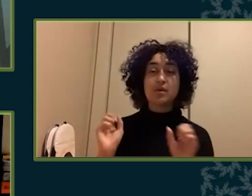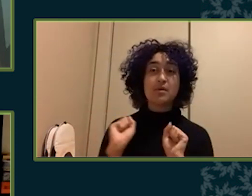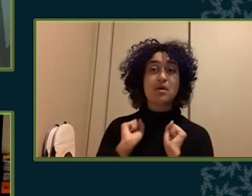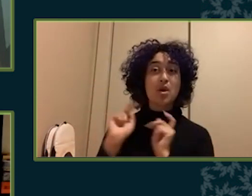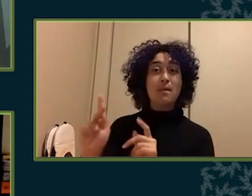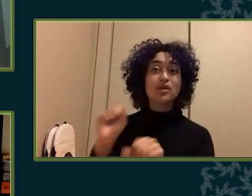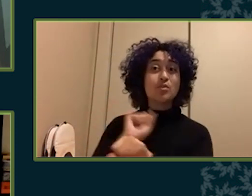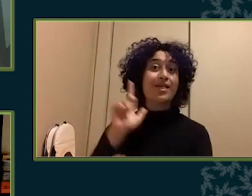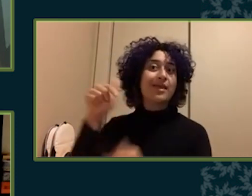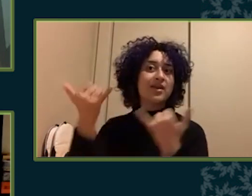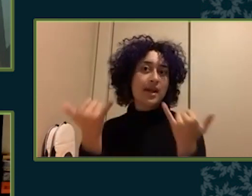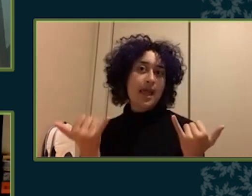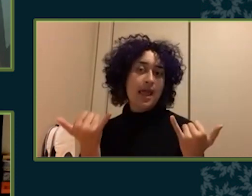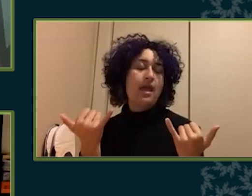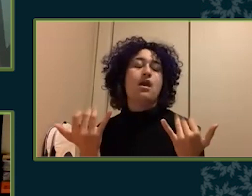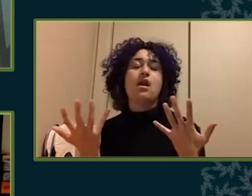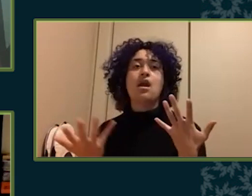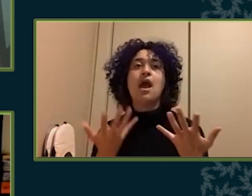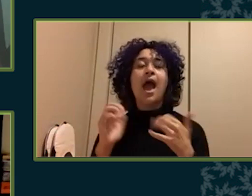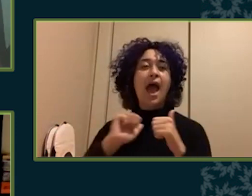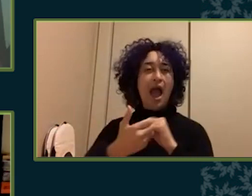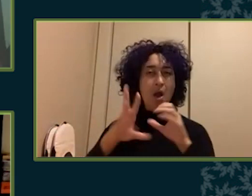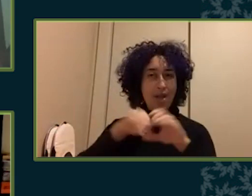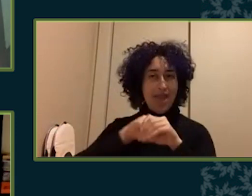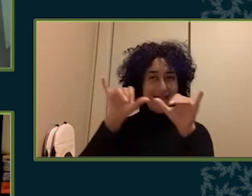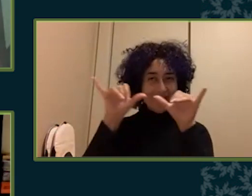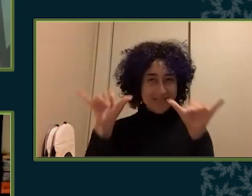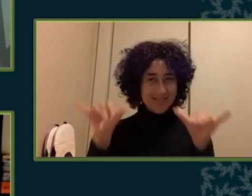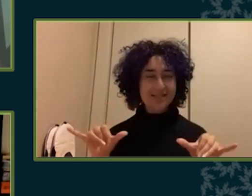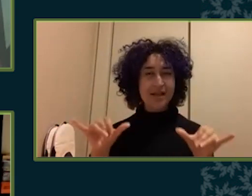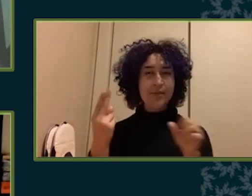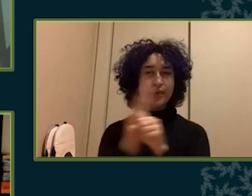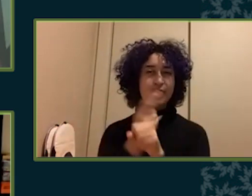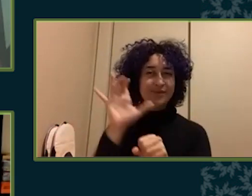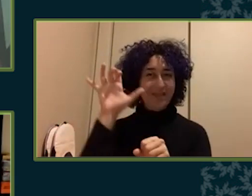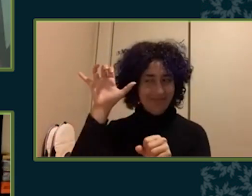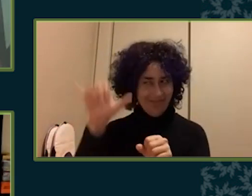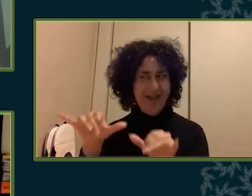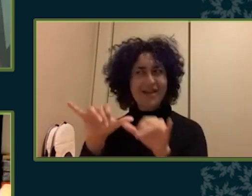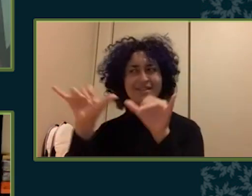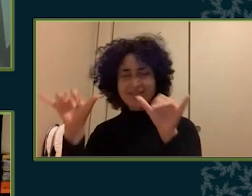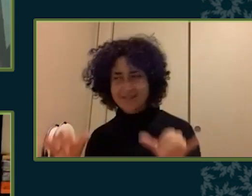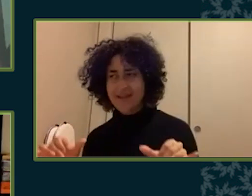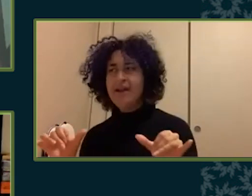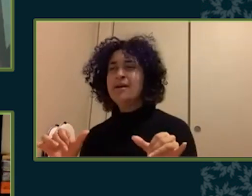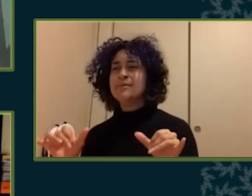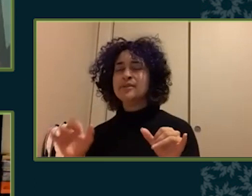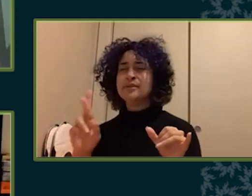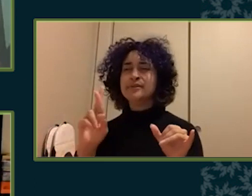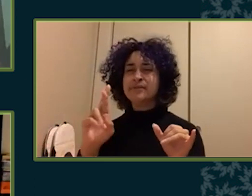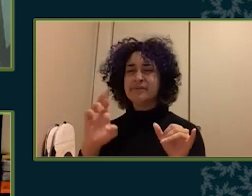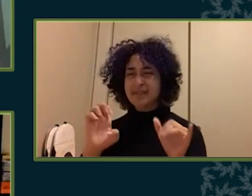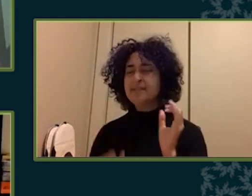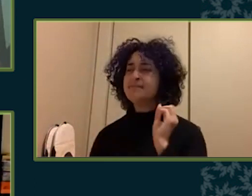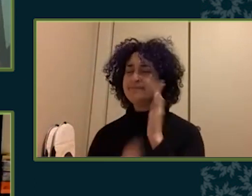how might we, within that system, then use that system to redress how we think